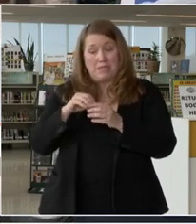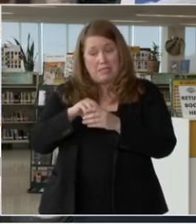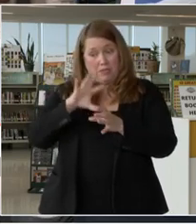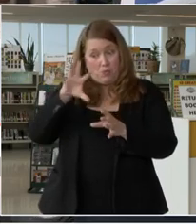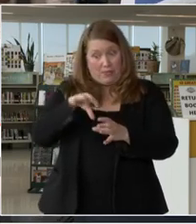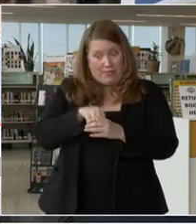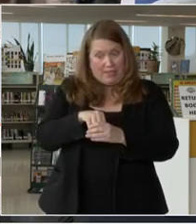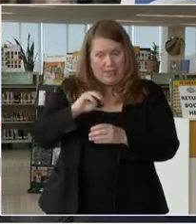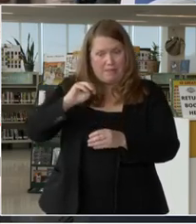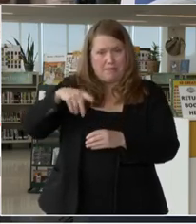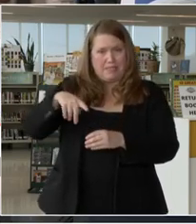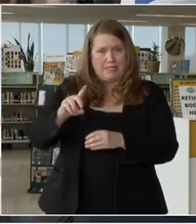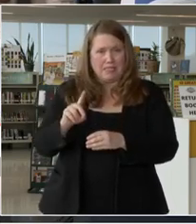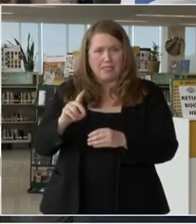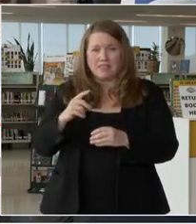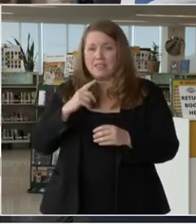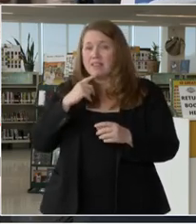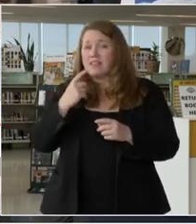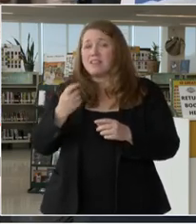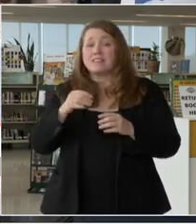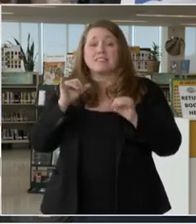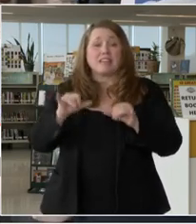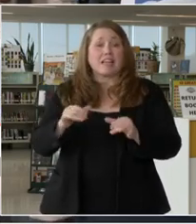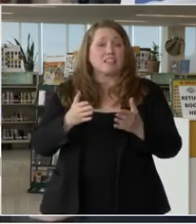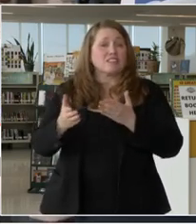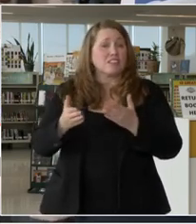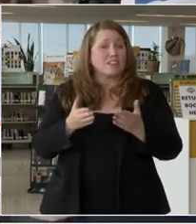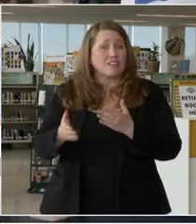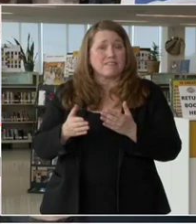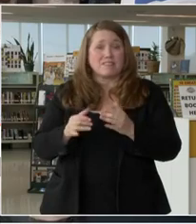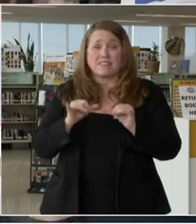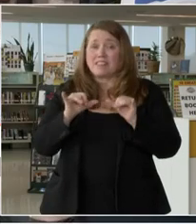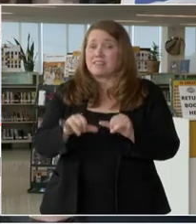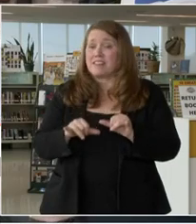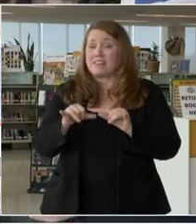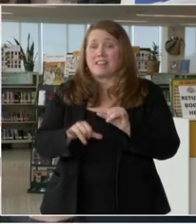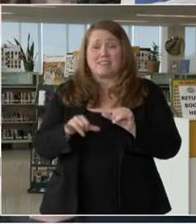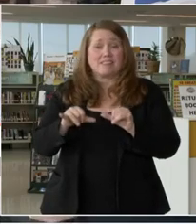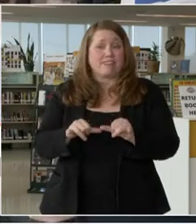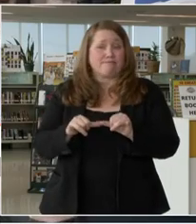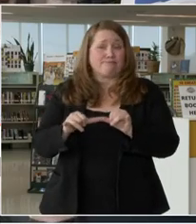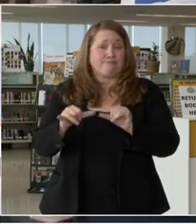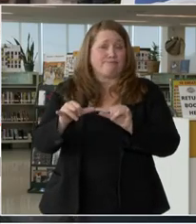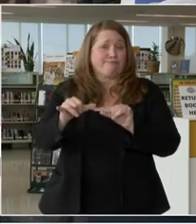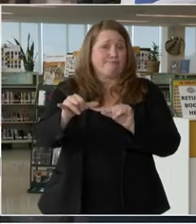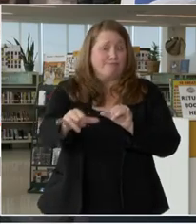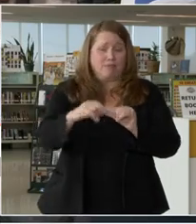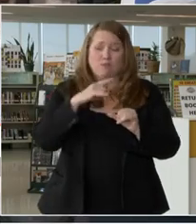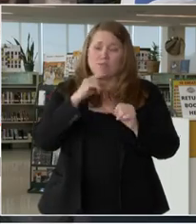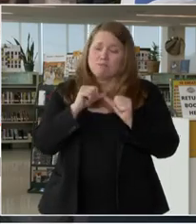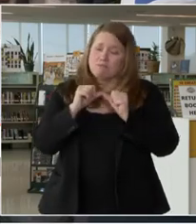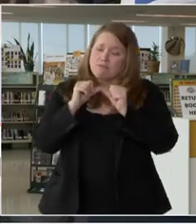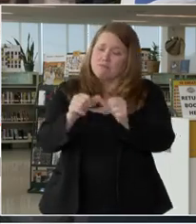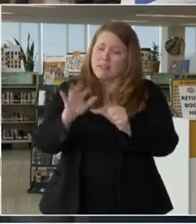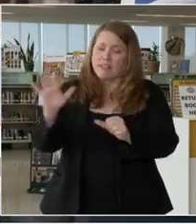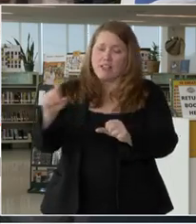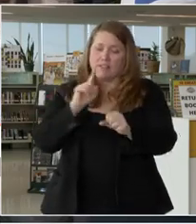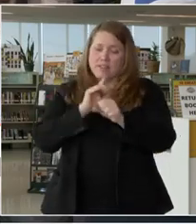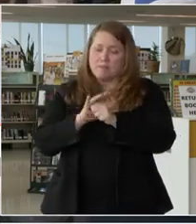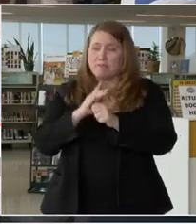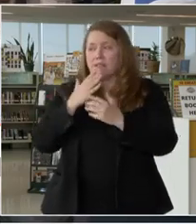don't leave. They stay here, they serve our city, and that should be commended. So thank you for that question. That's a great